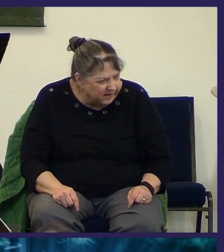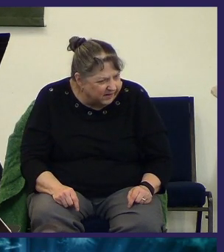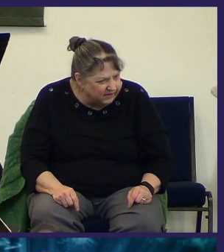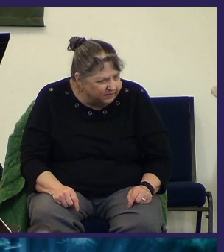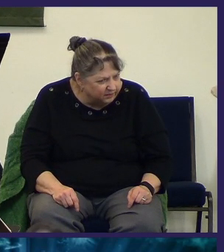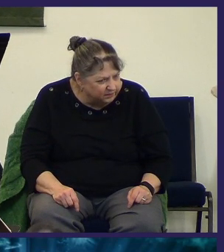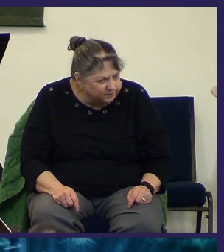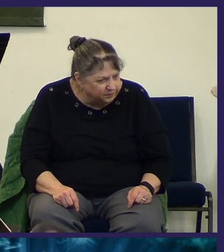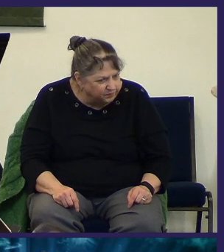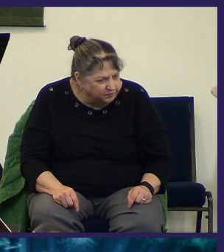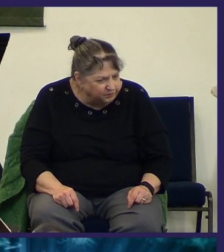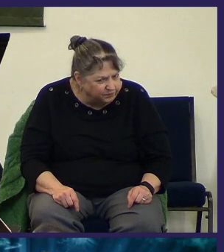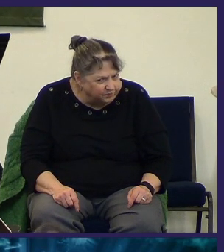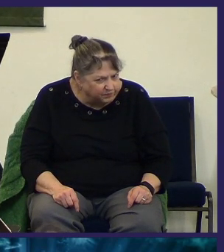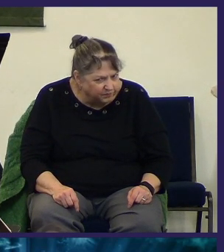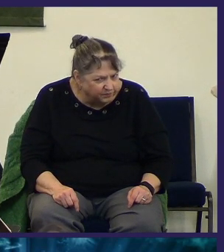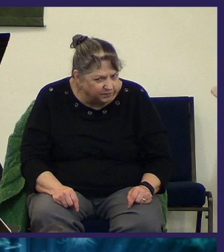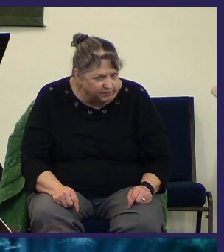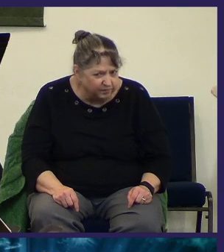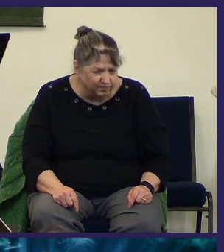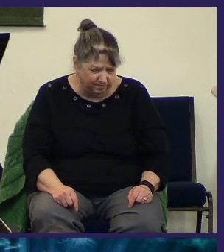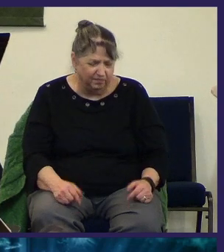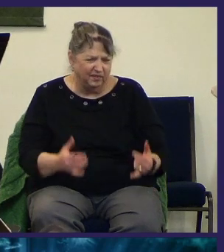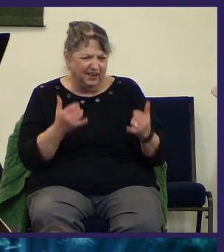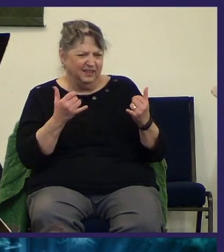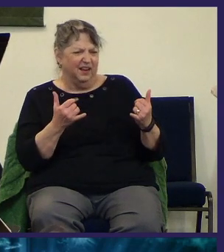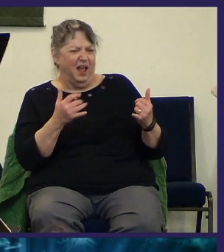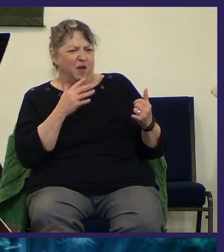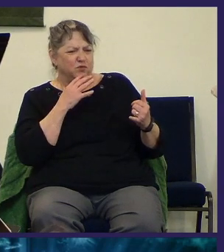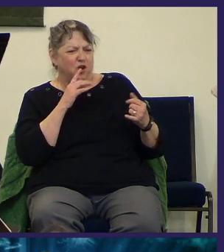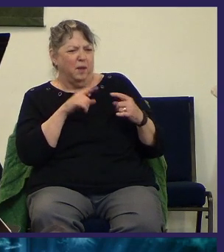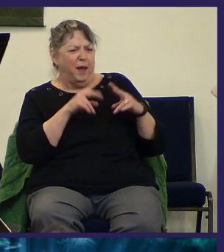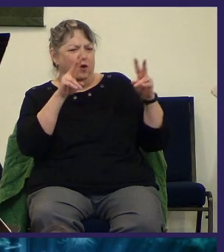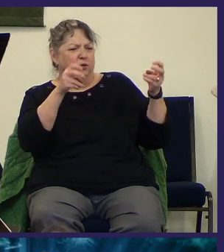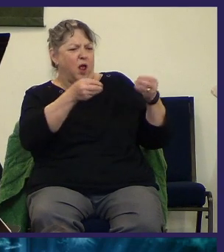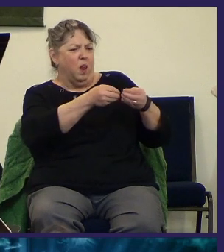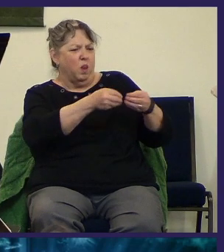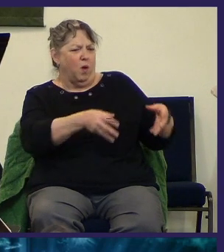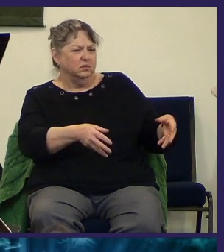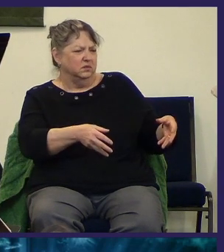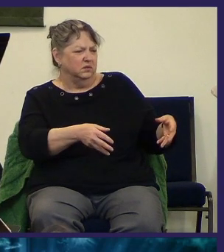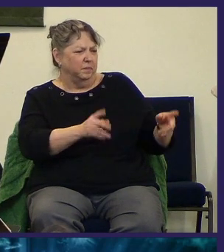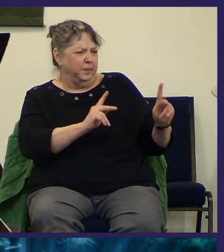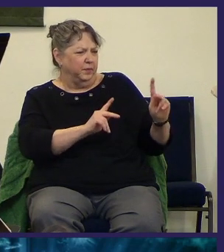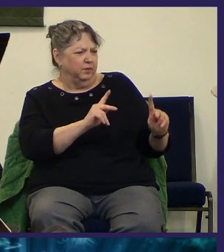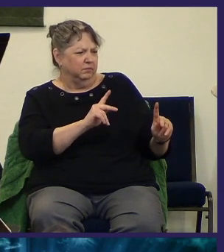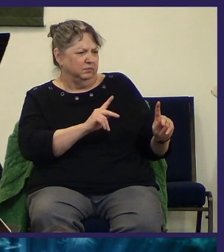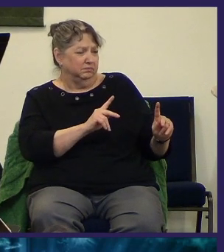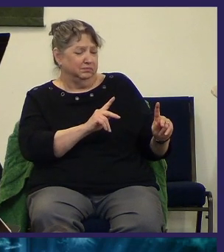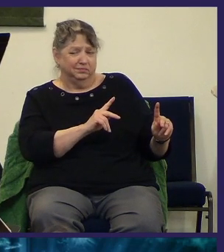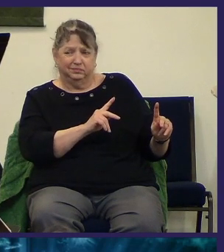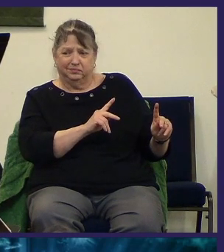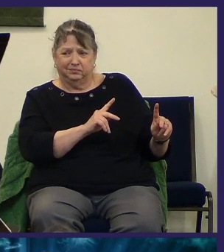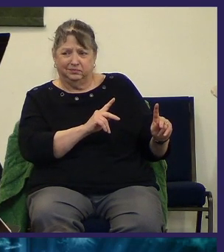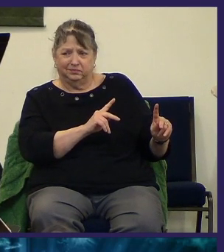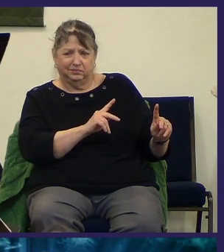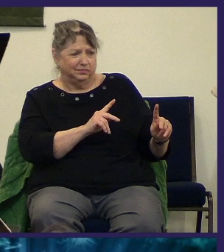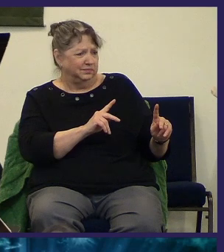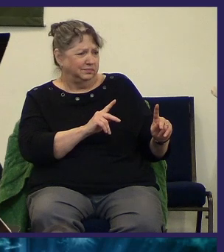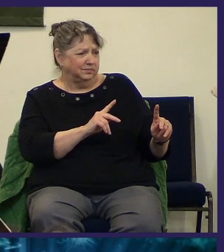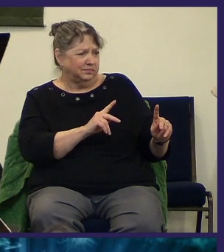we were talking about the loss this morning imagine like i said not never knowing